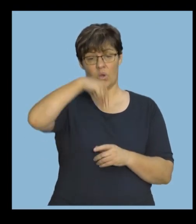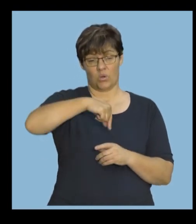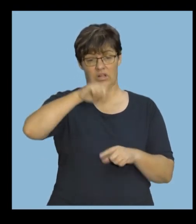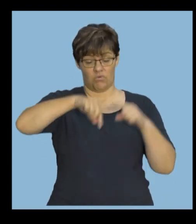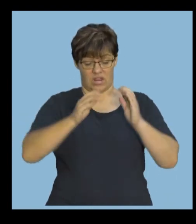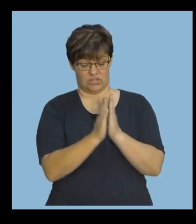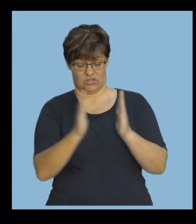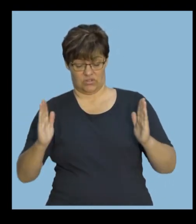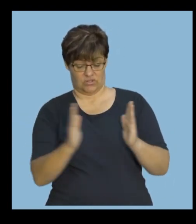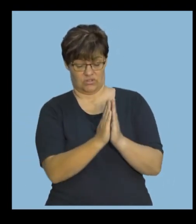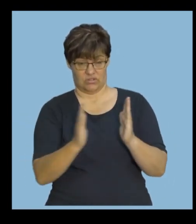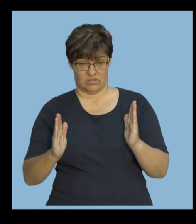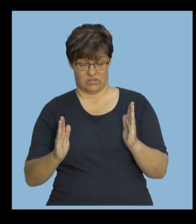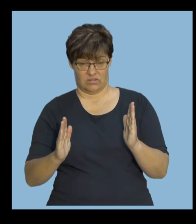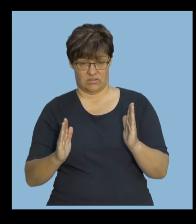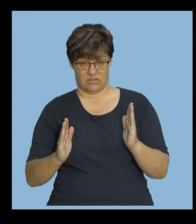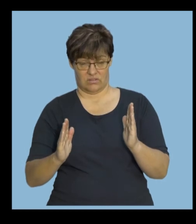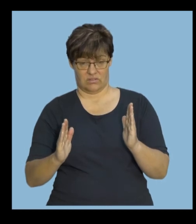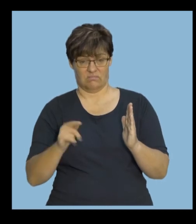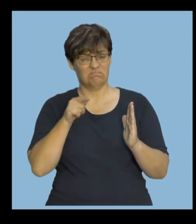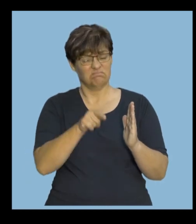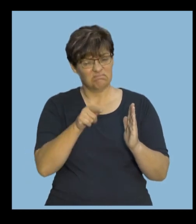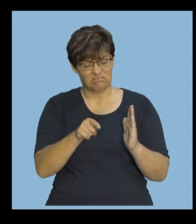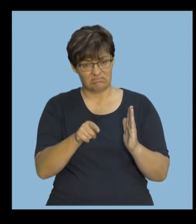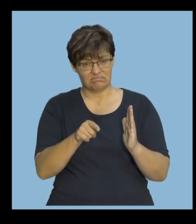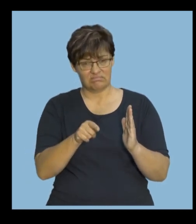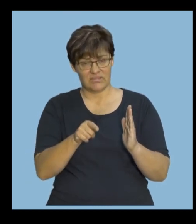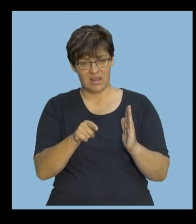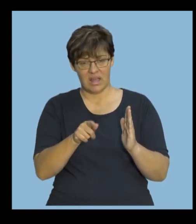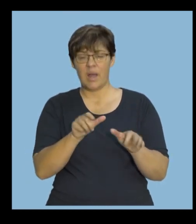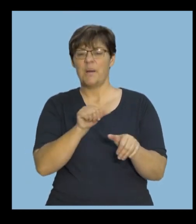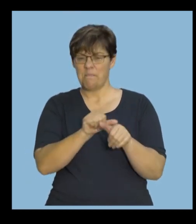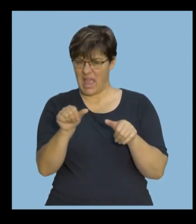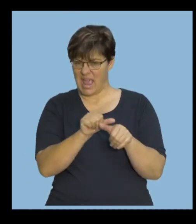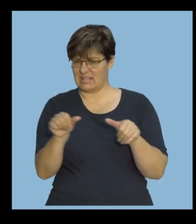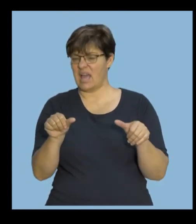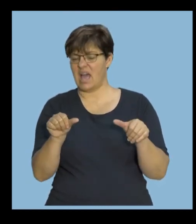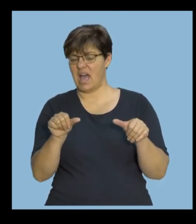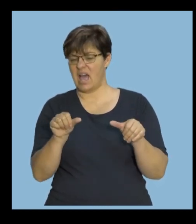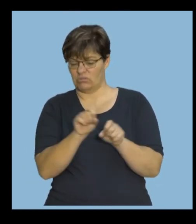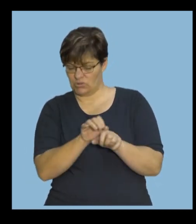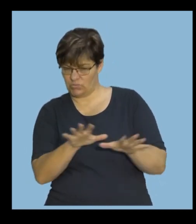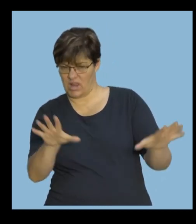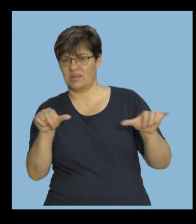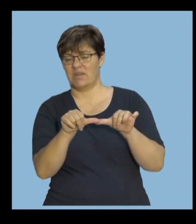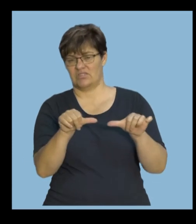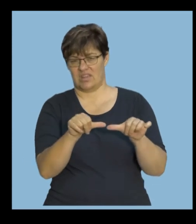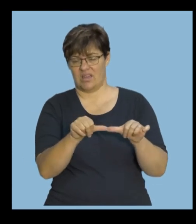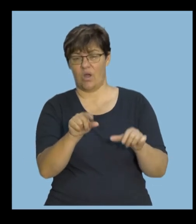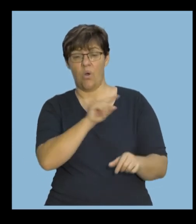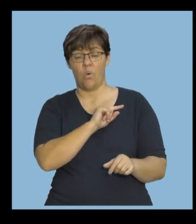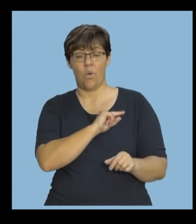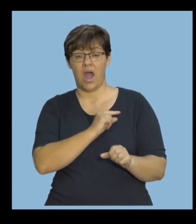Interquartile range. The interquartile range is generally a better measure of spread because